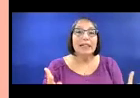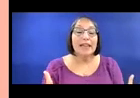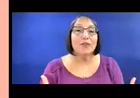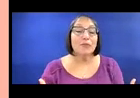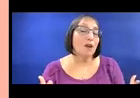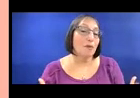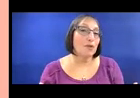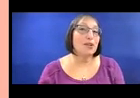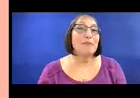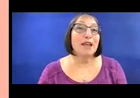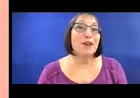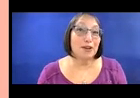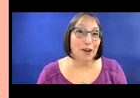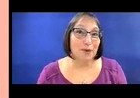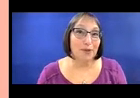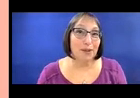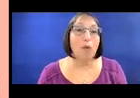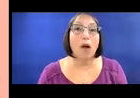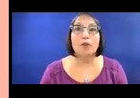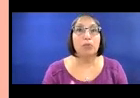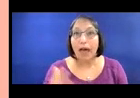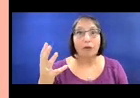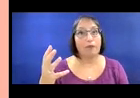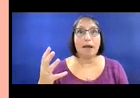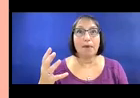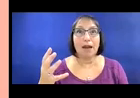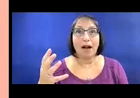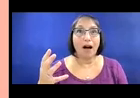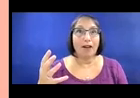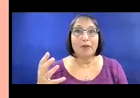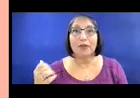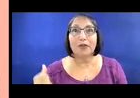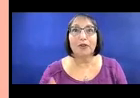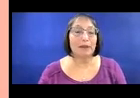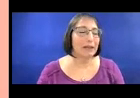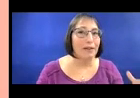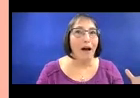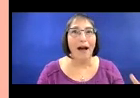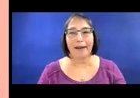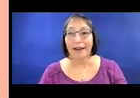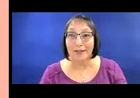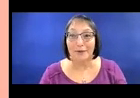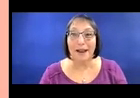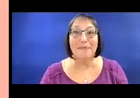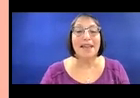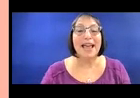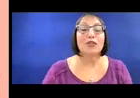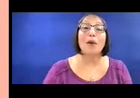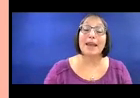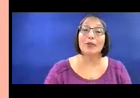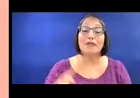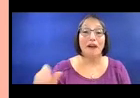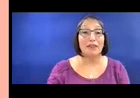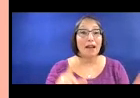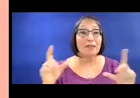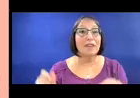really gave the students an opportunity to make cooking shows. Well, there's a plethora of them on YouTube, TikTok, and Instagram. So, I was